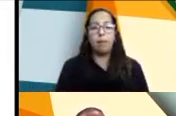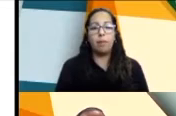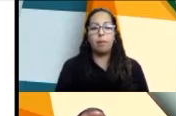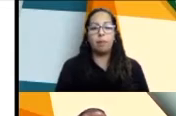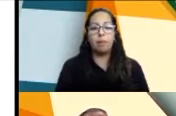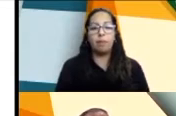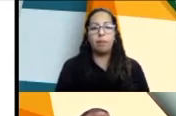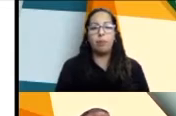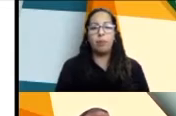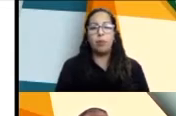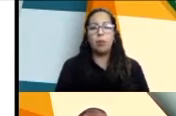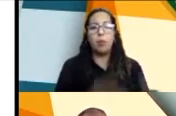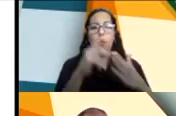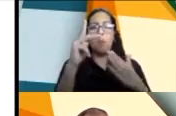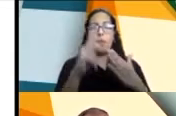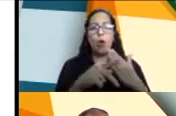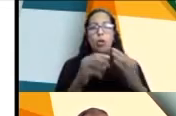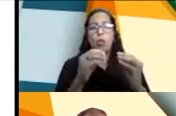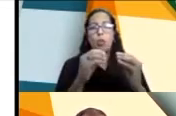project with a smaller